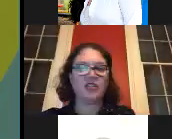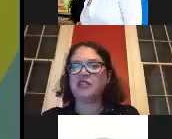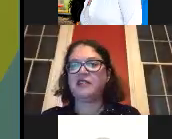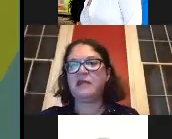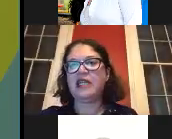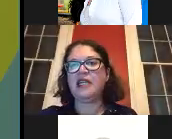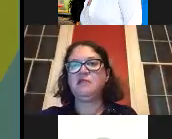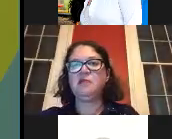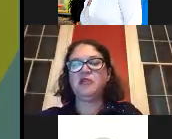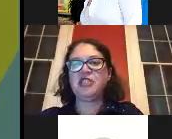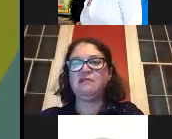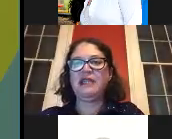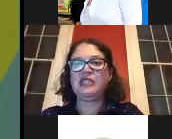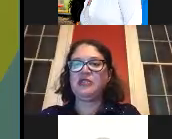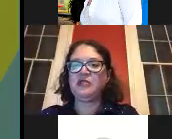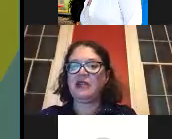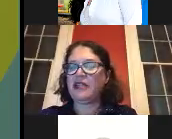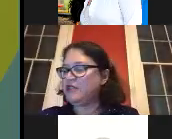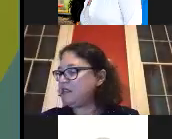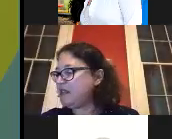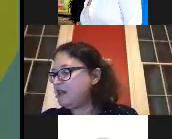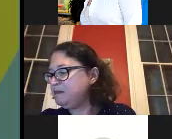I'll get started on the Medicaid portion. My name is